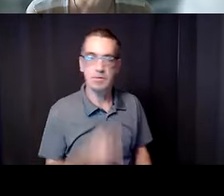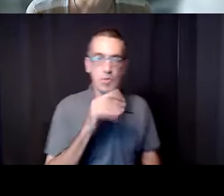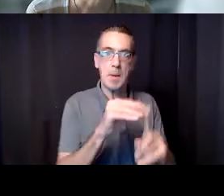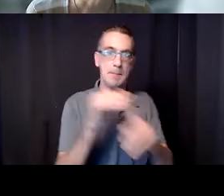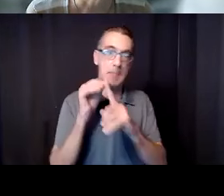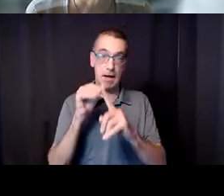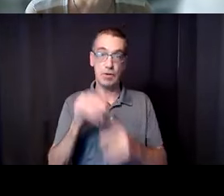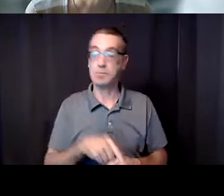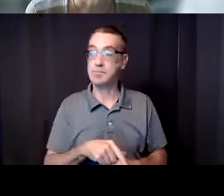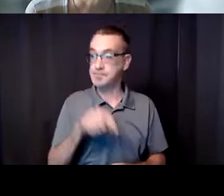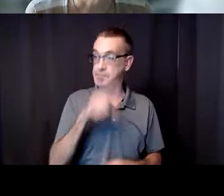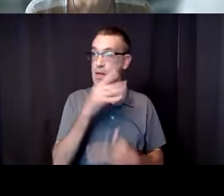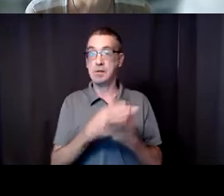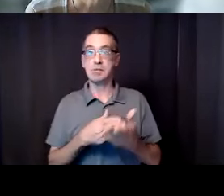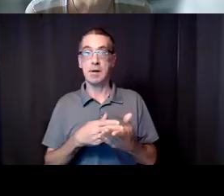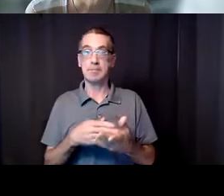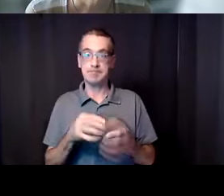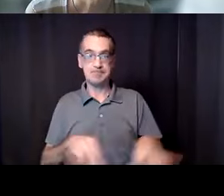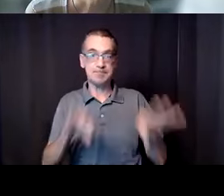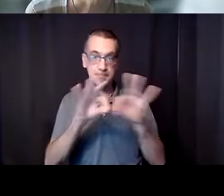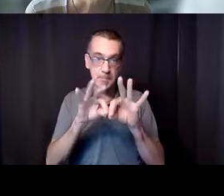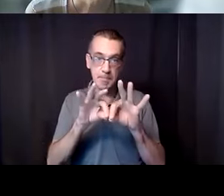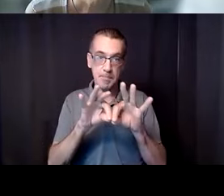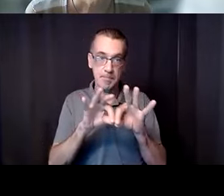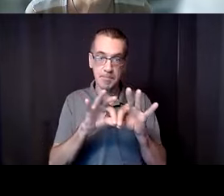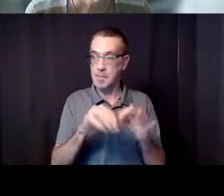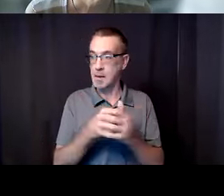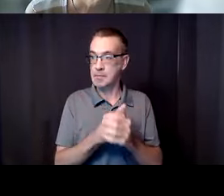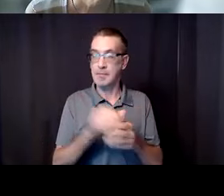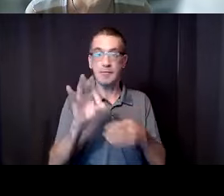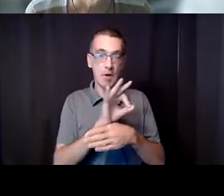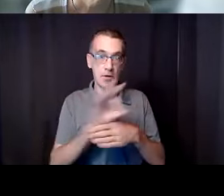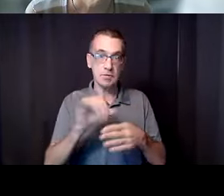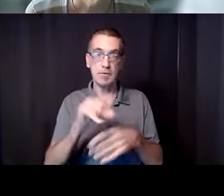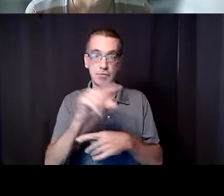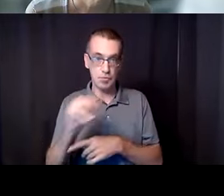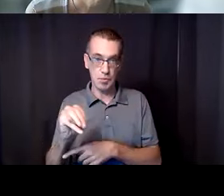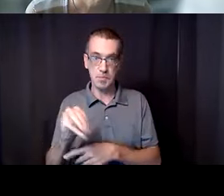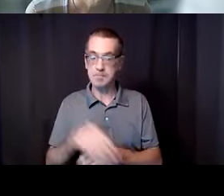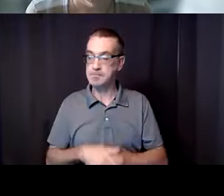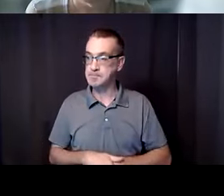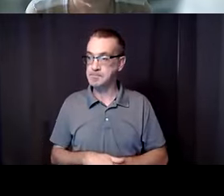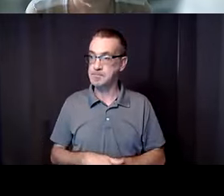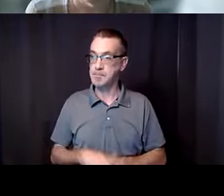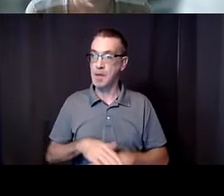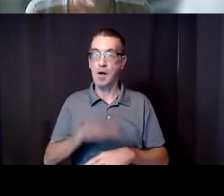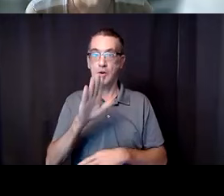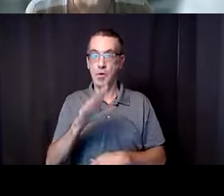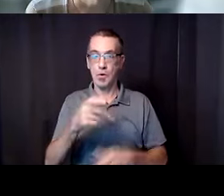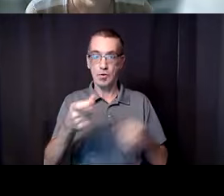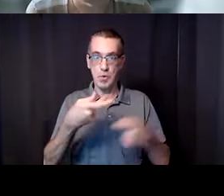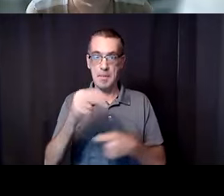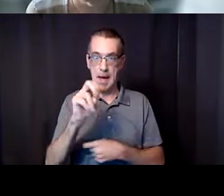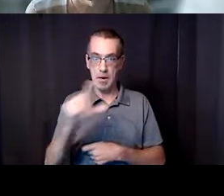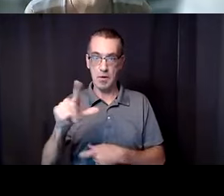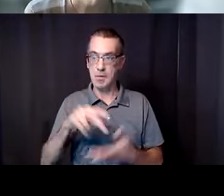reminder, here are some key functions of Zoom on your control panel,